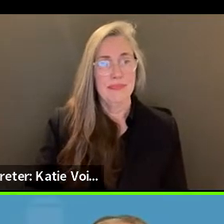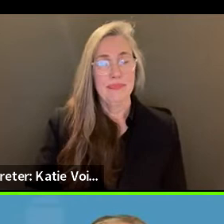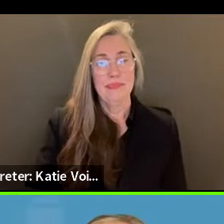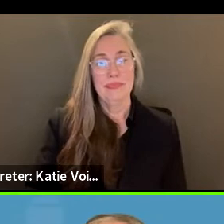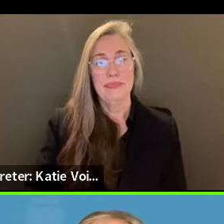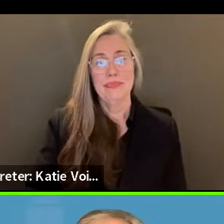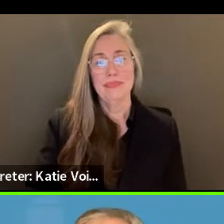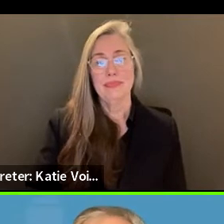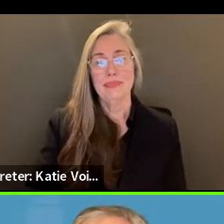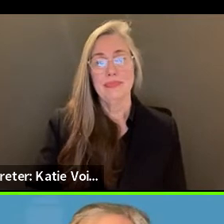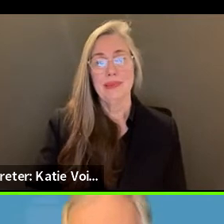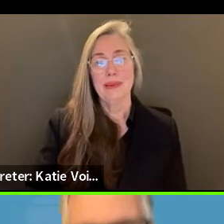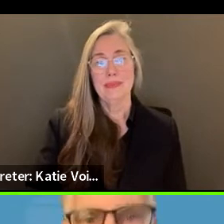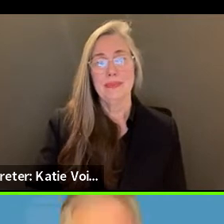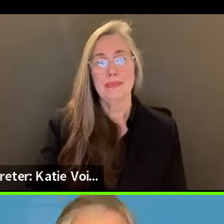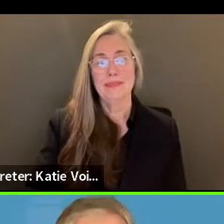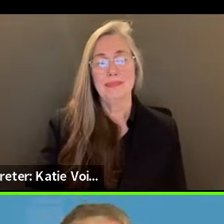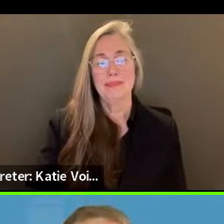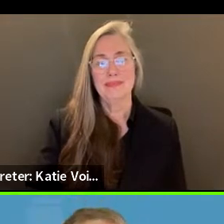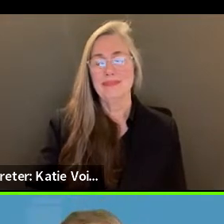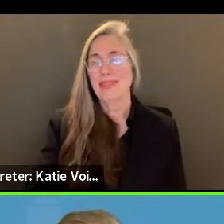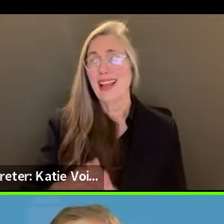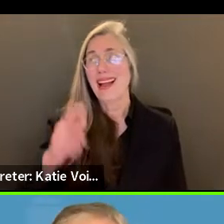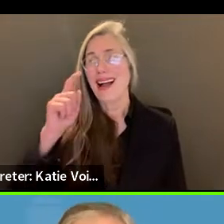Wasn't going to forget to unmute. Okay.